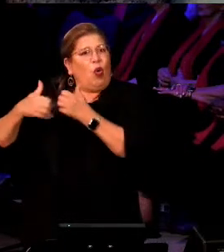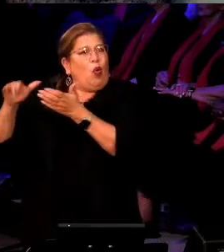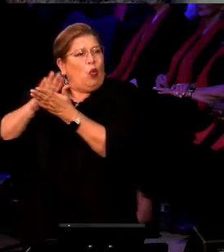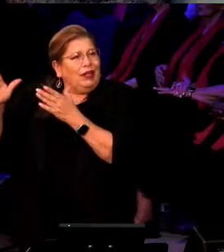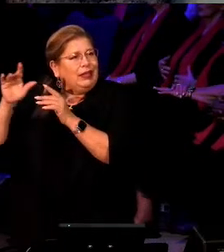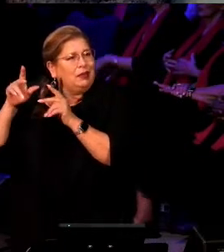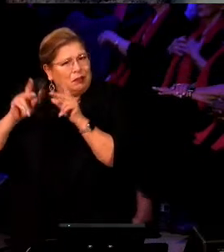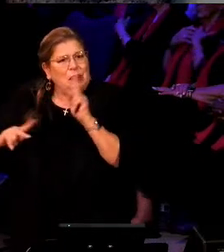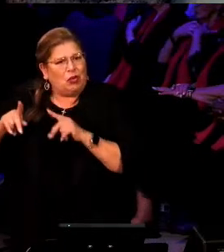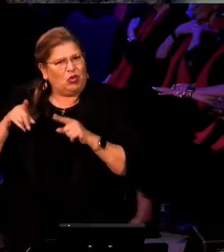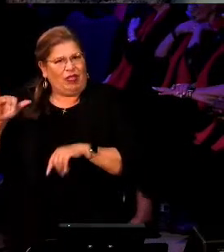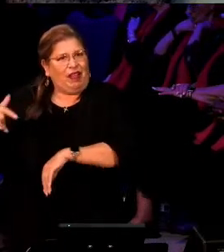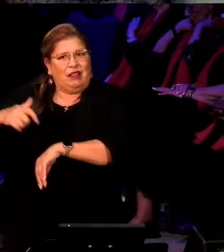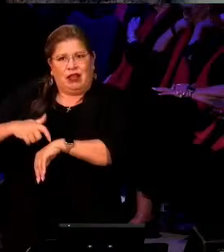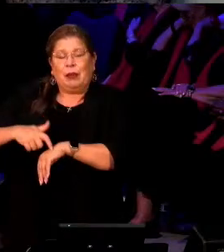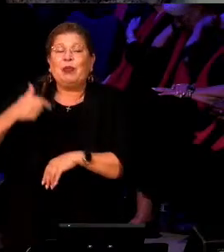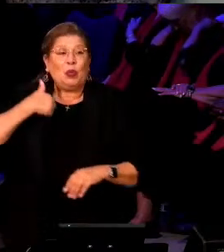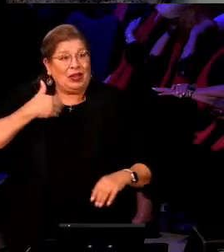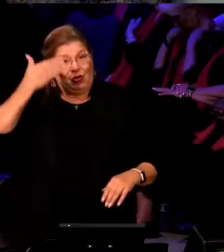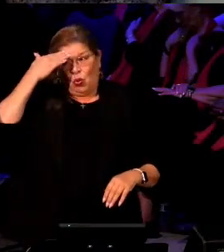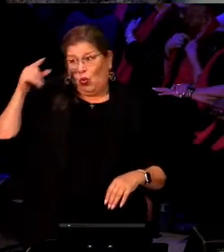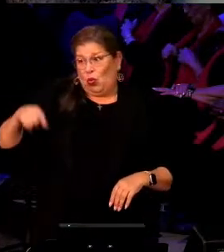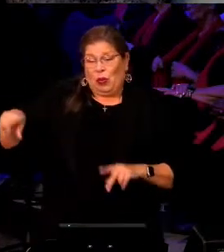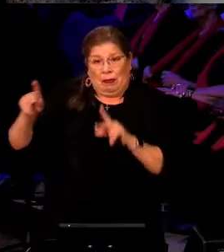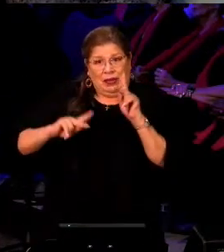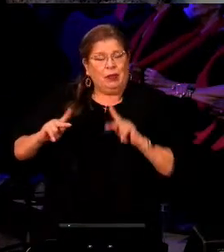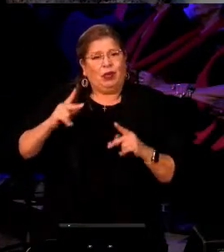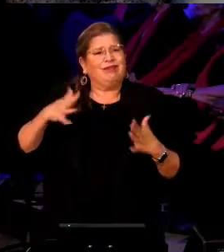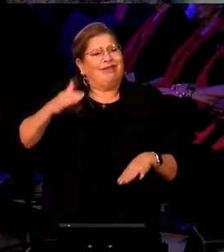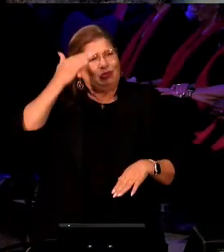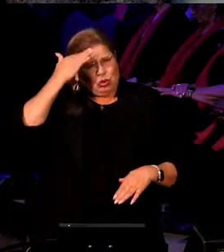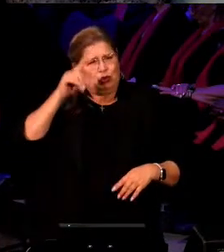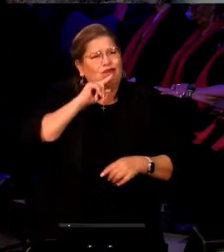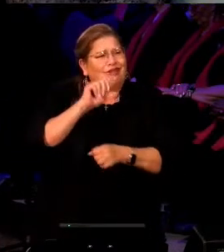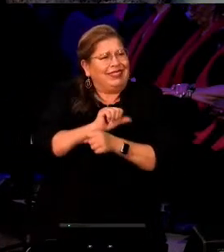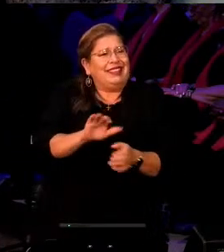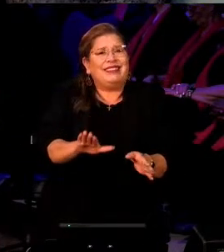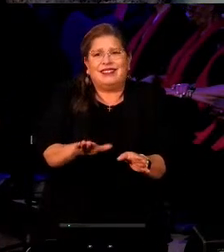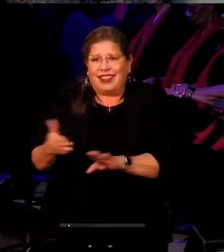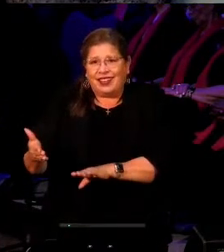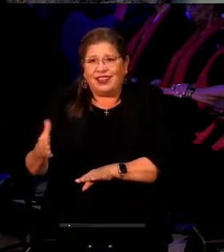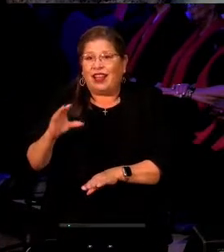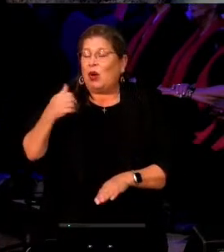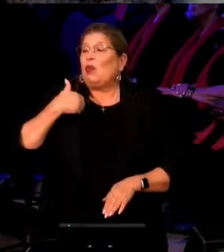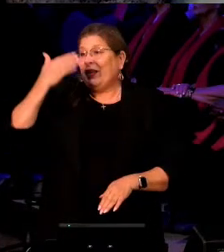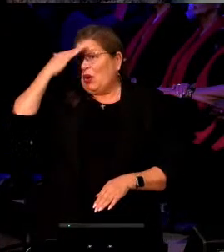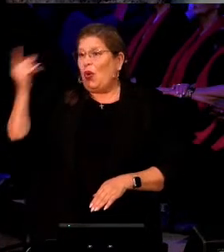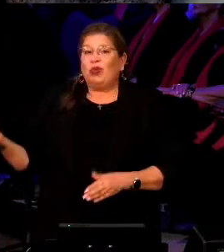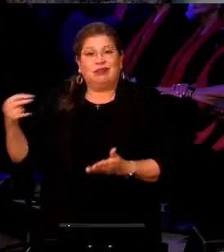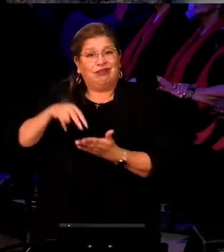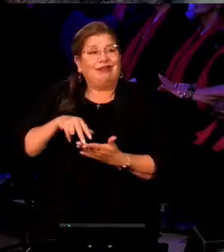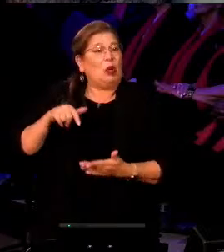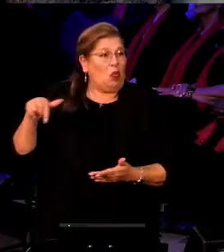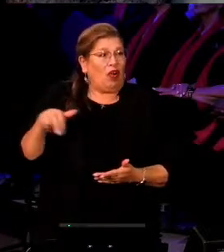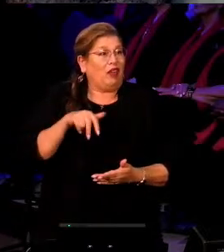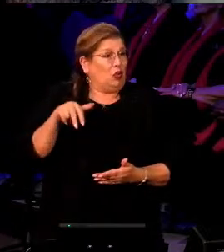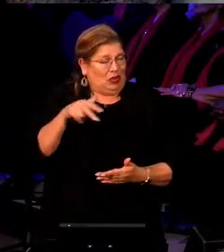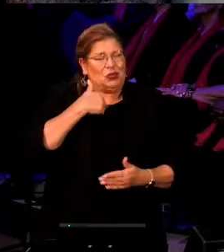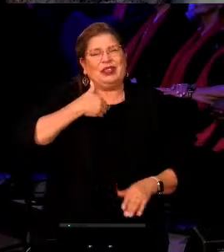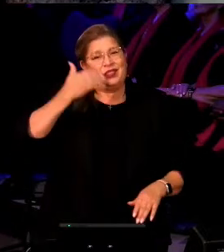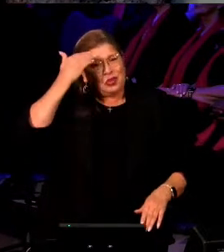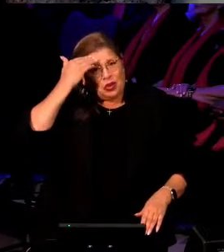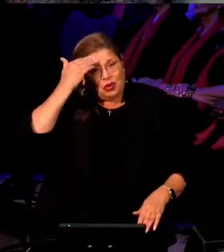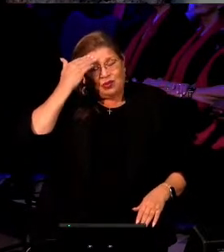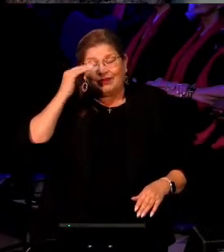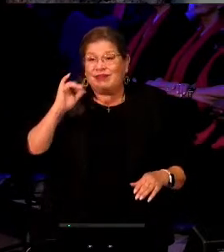in that day. We know they were known to be dead. And we know they were walking around. And the message